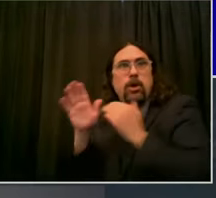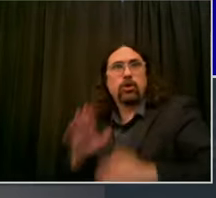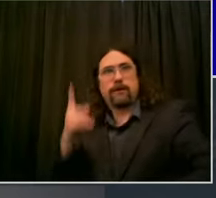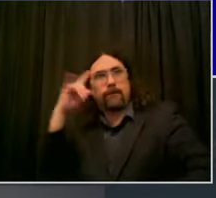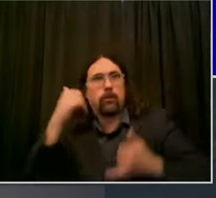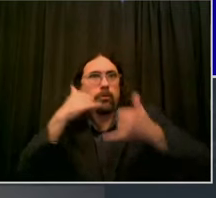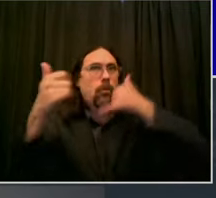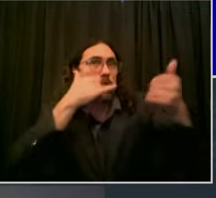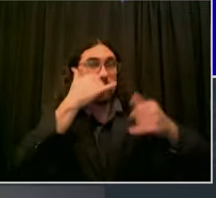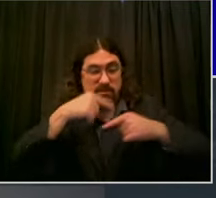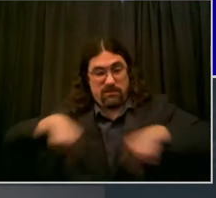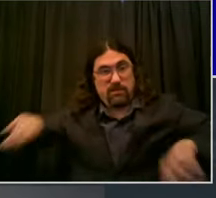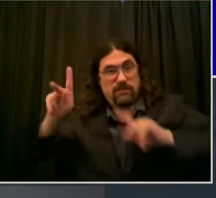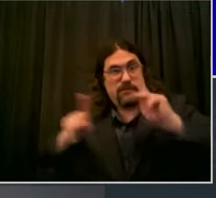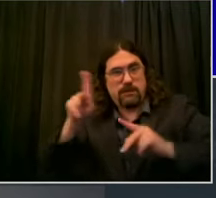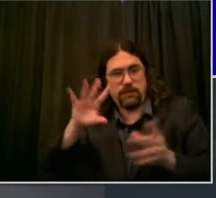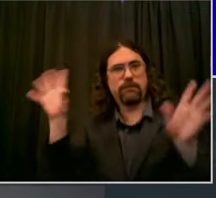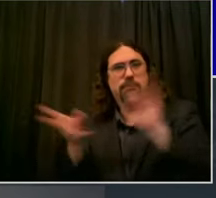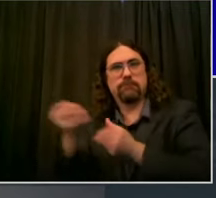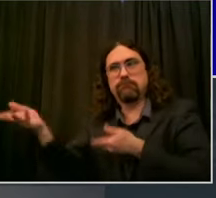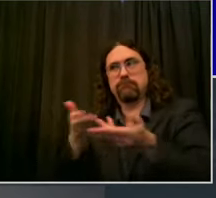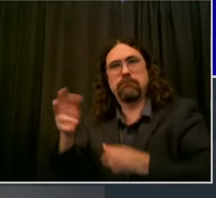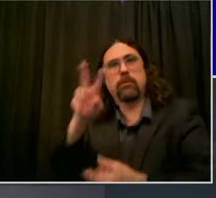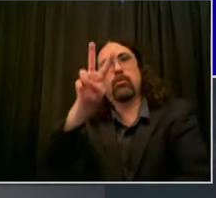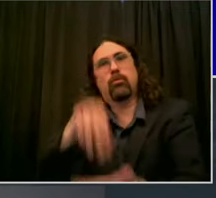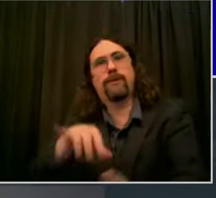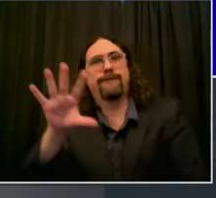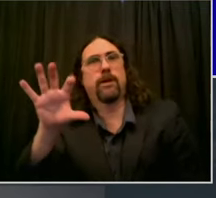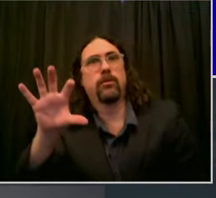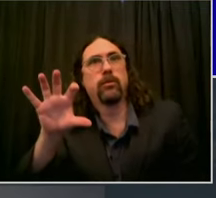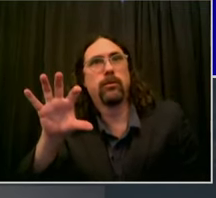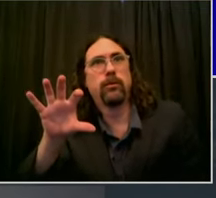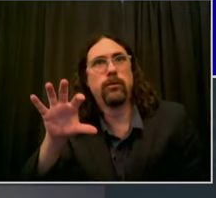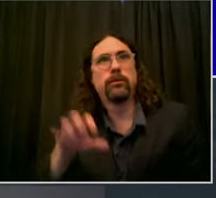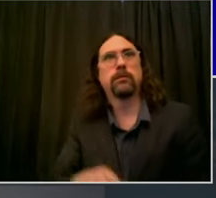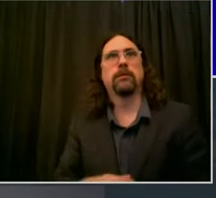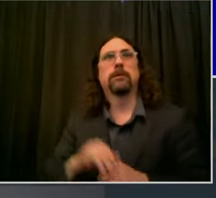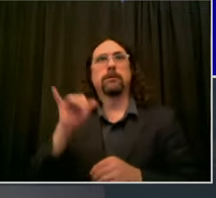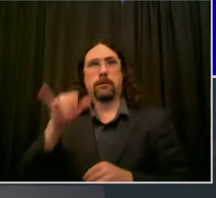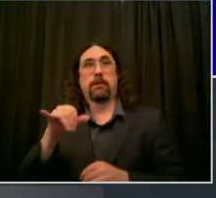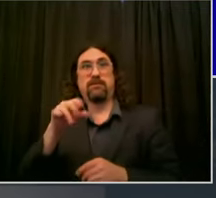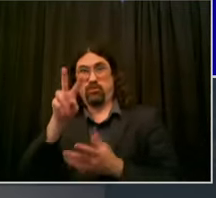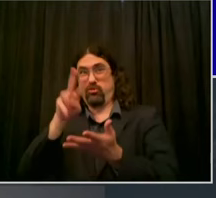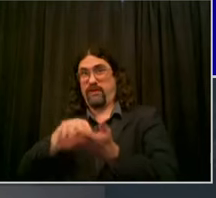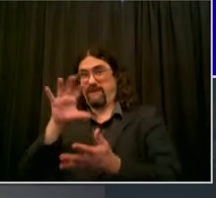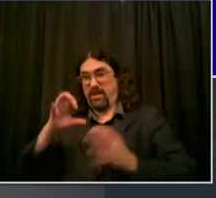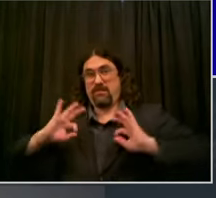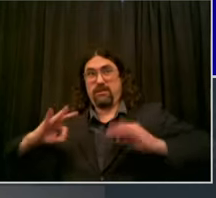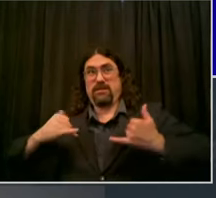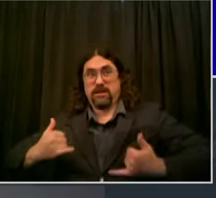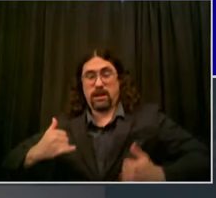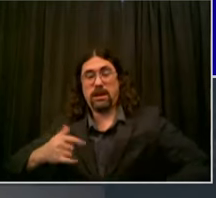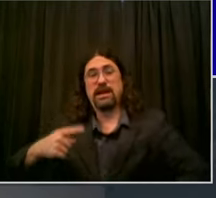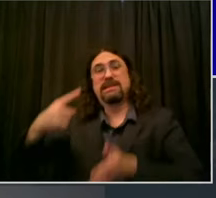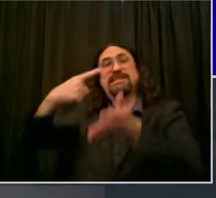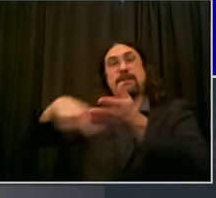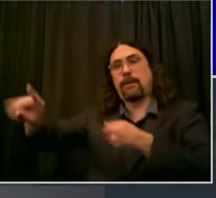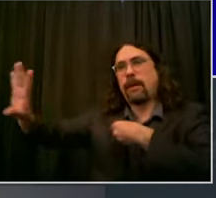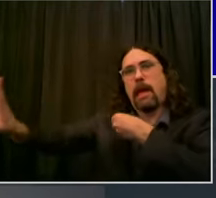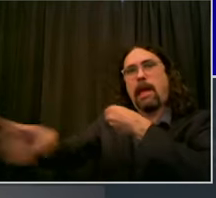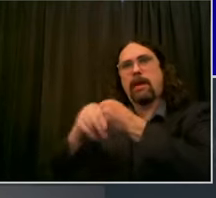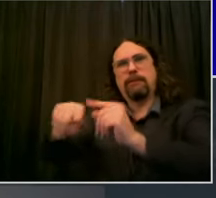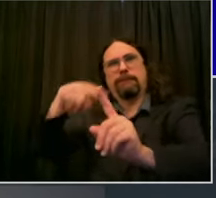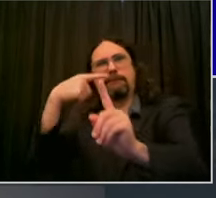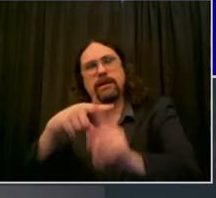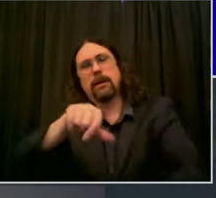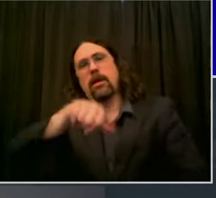the following week, another 1,200. So this number is growing all the time. I've said we are prepared to get to